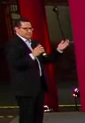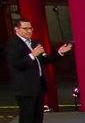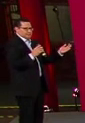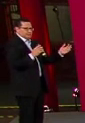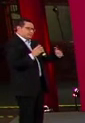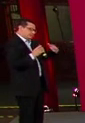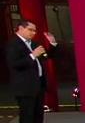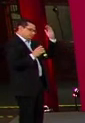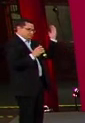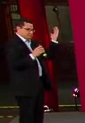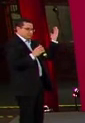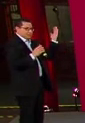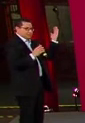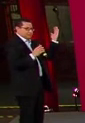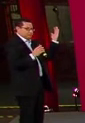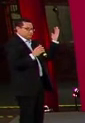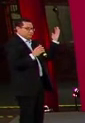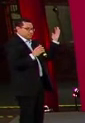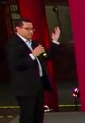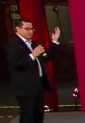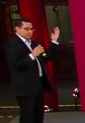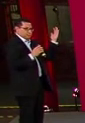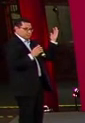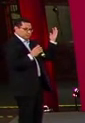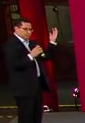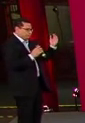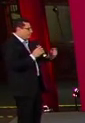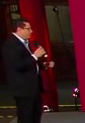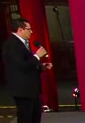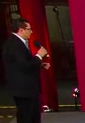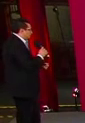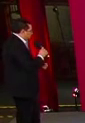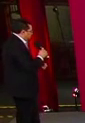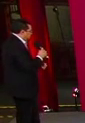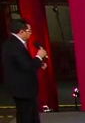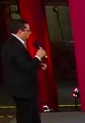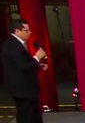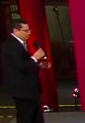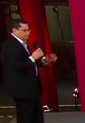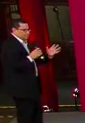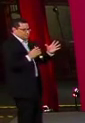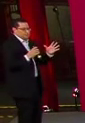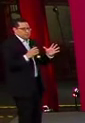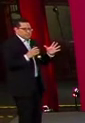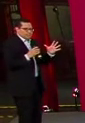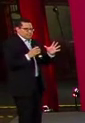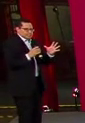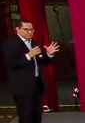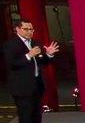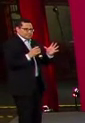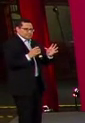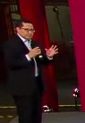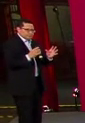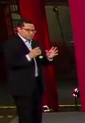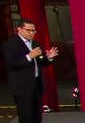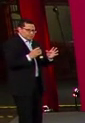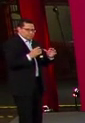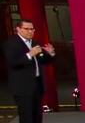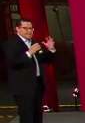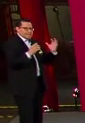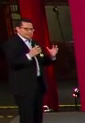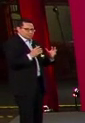of the burden of disease globally during the past few days. We've been coming down from a